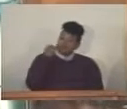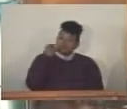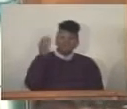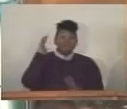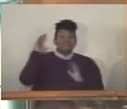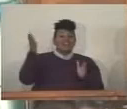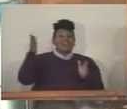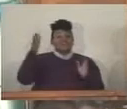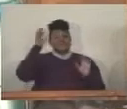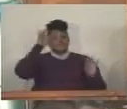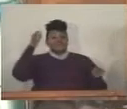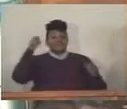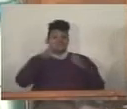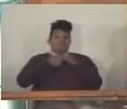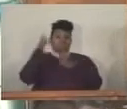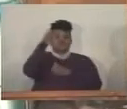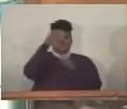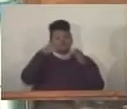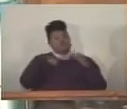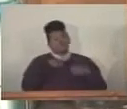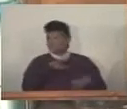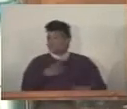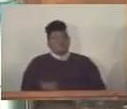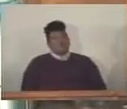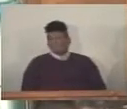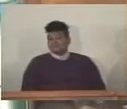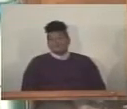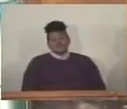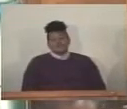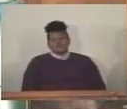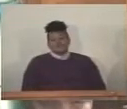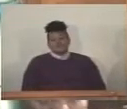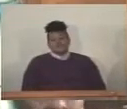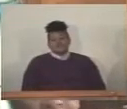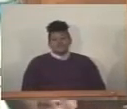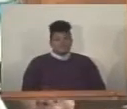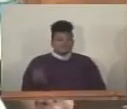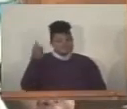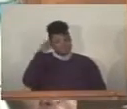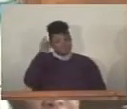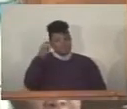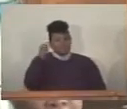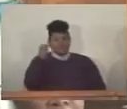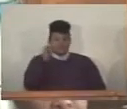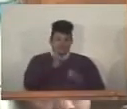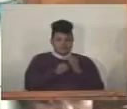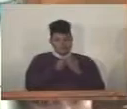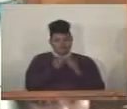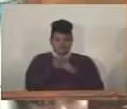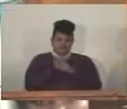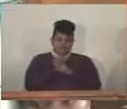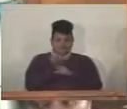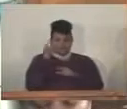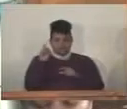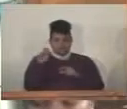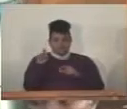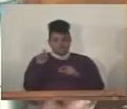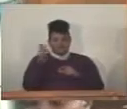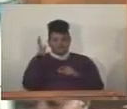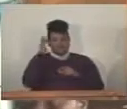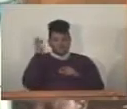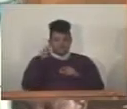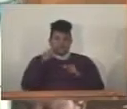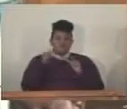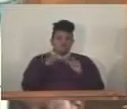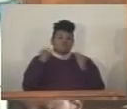court. There's no jurisdiction to do that. And is it then that you